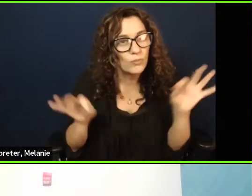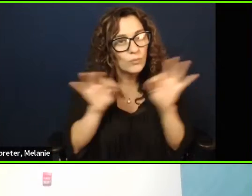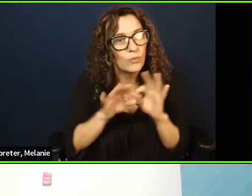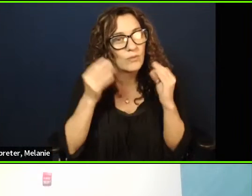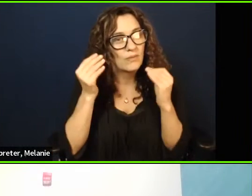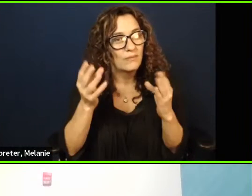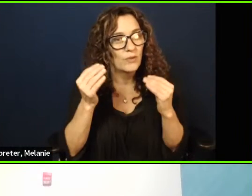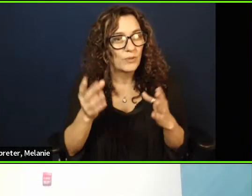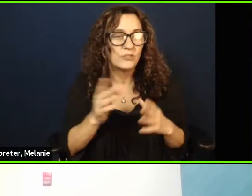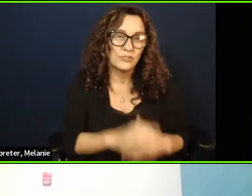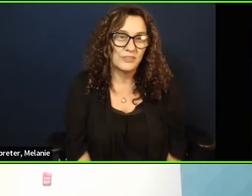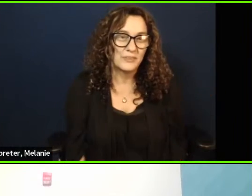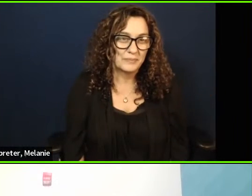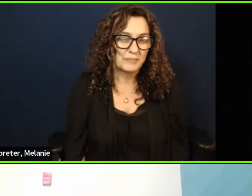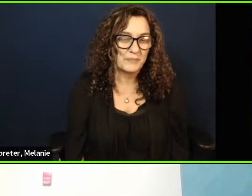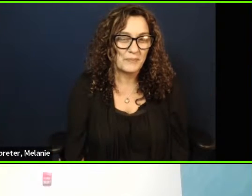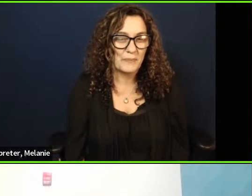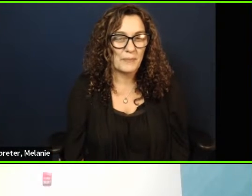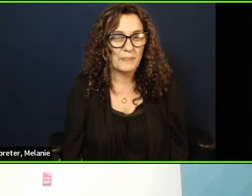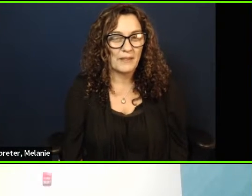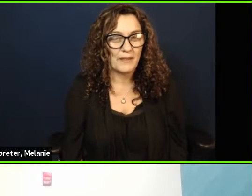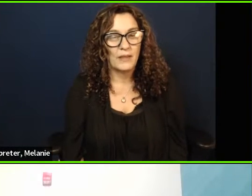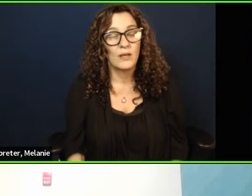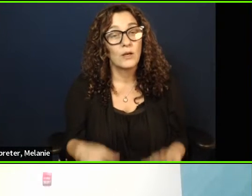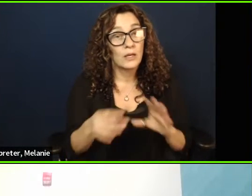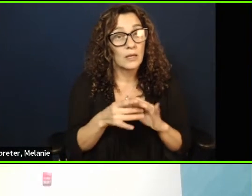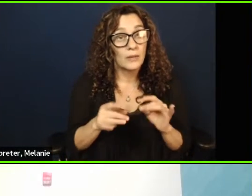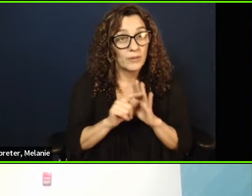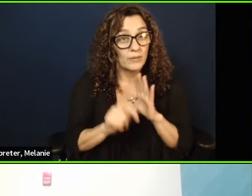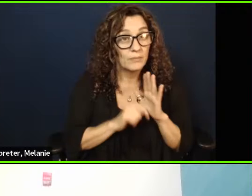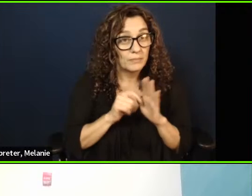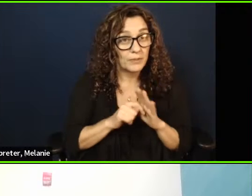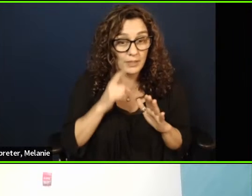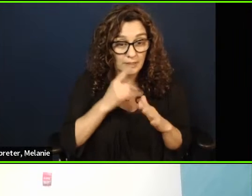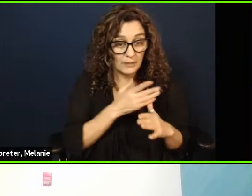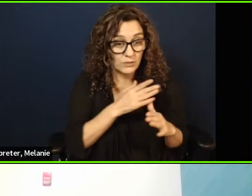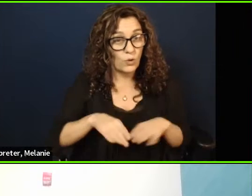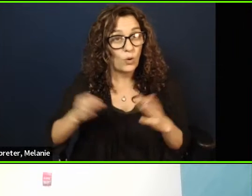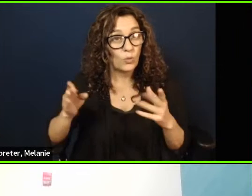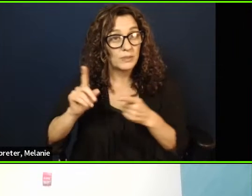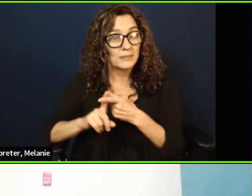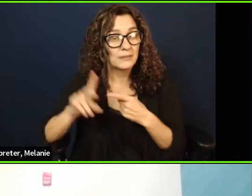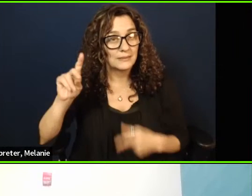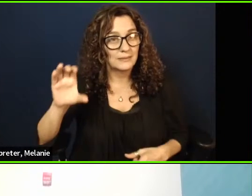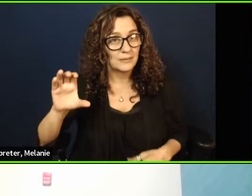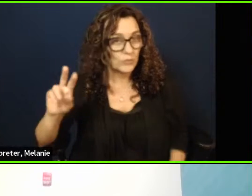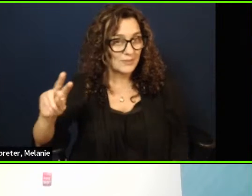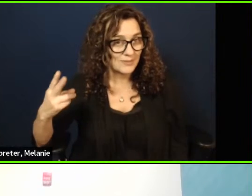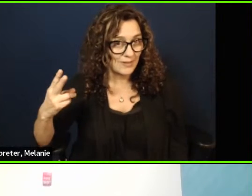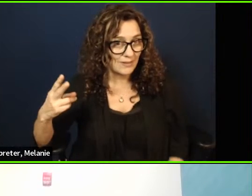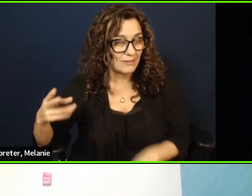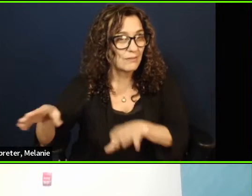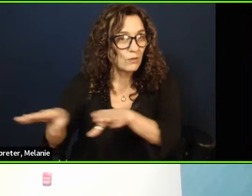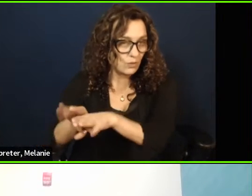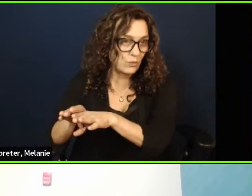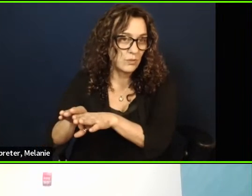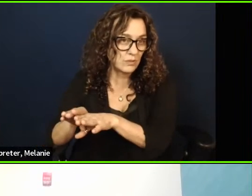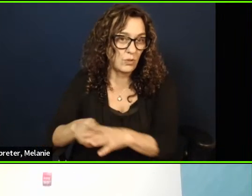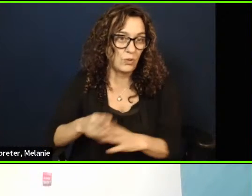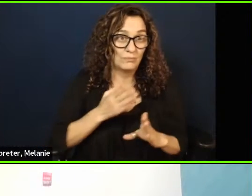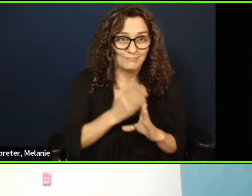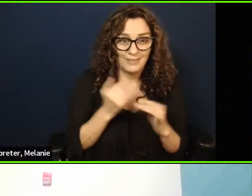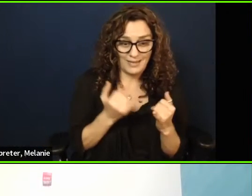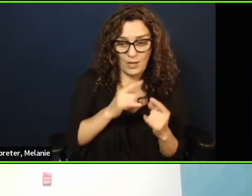be interested in providing their input. The comment period does end on December 2nd. And so we are looking to get as much feedback